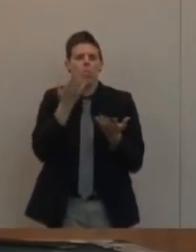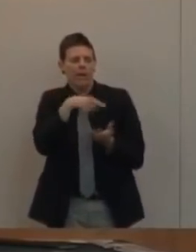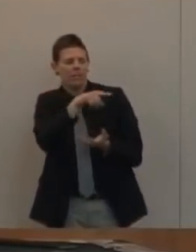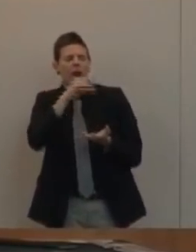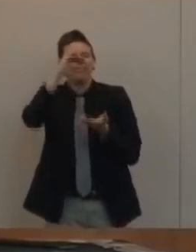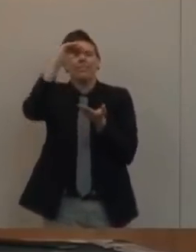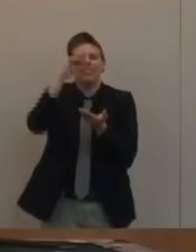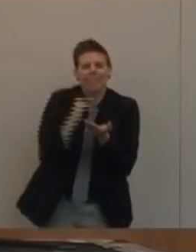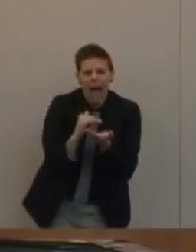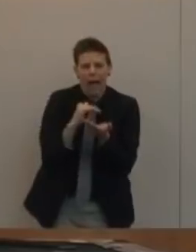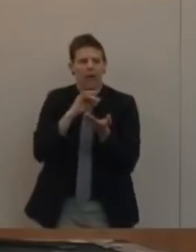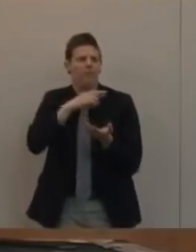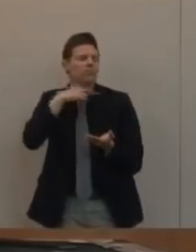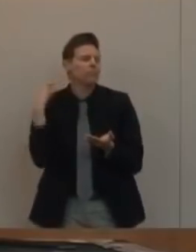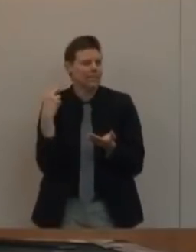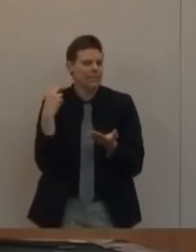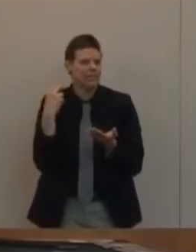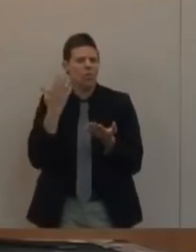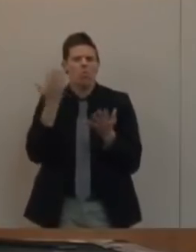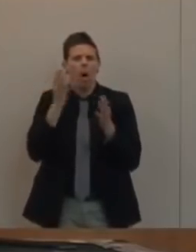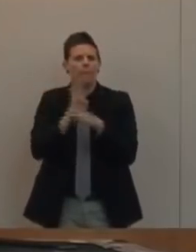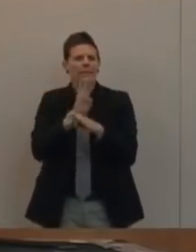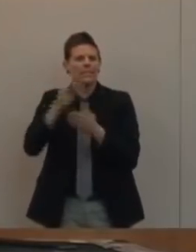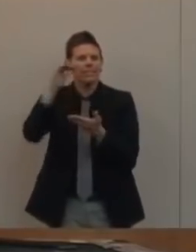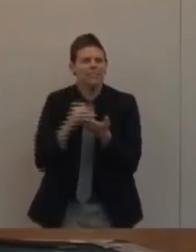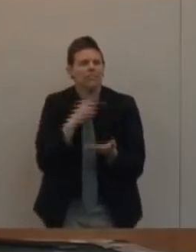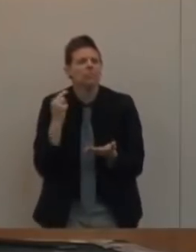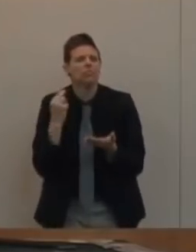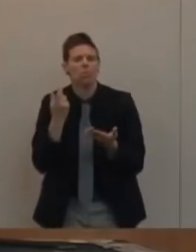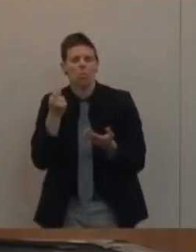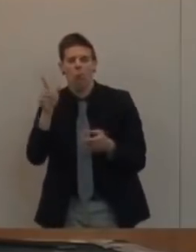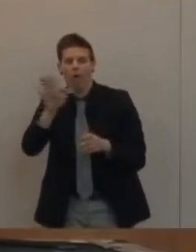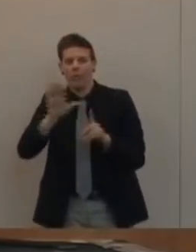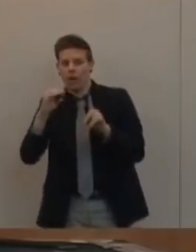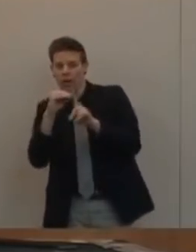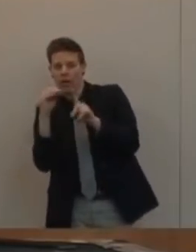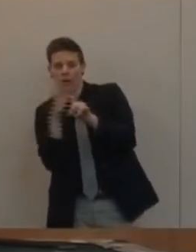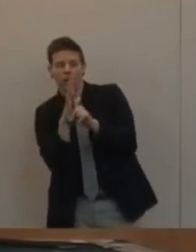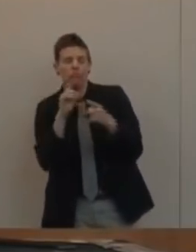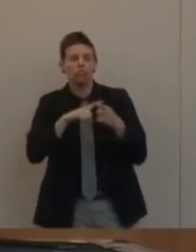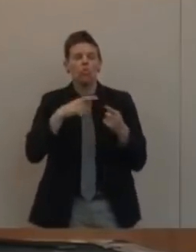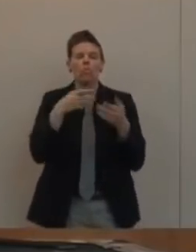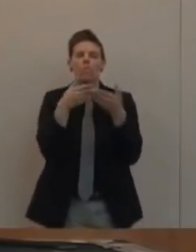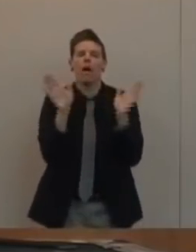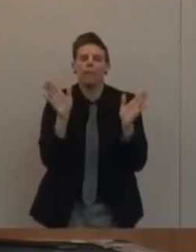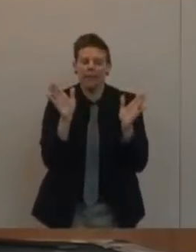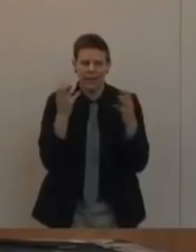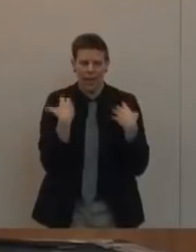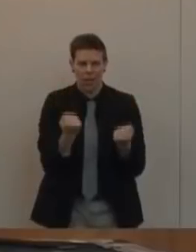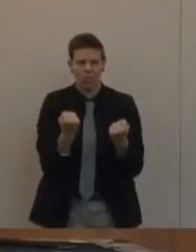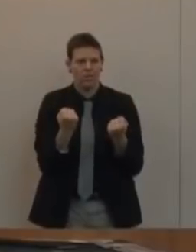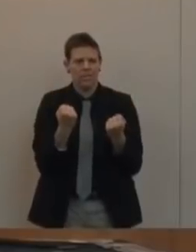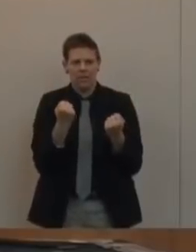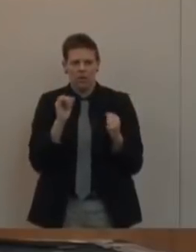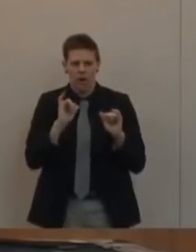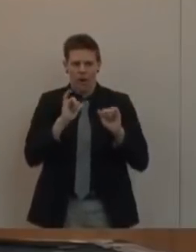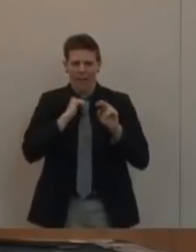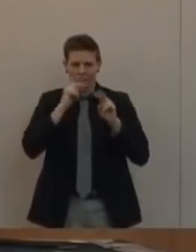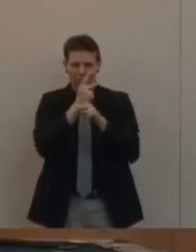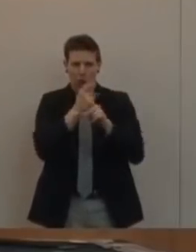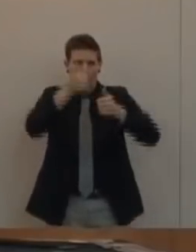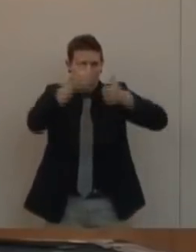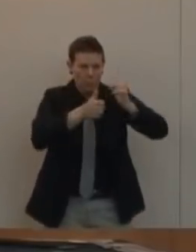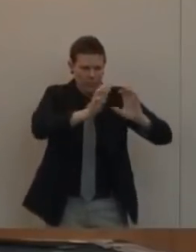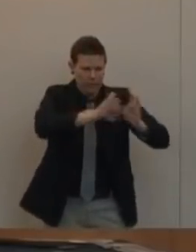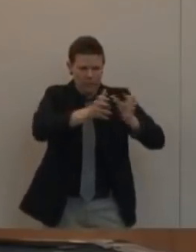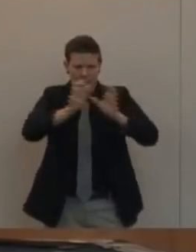that's going to look at what's their exposure to the general public. So we're going to have to figure that out. We're putting together that recovery